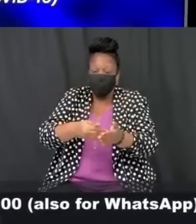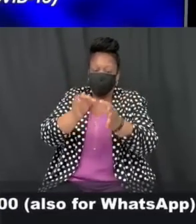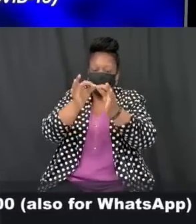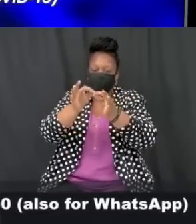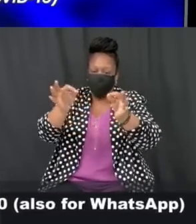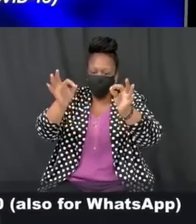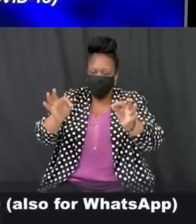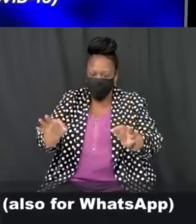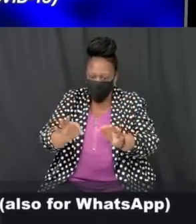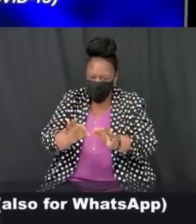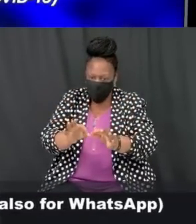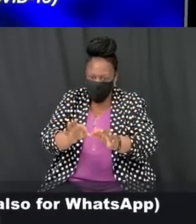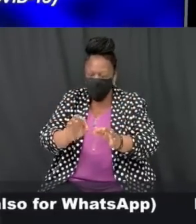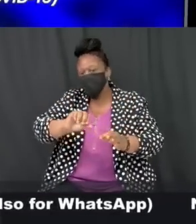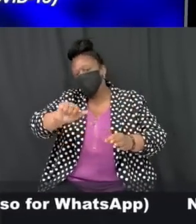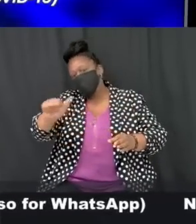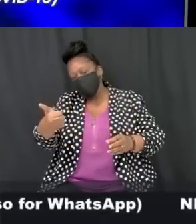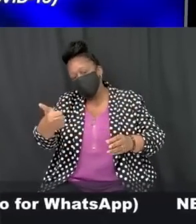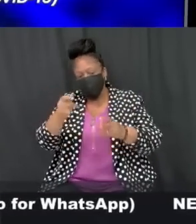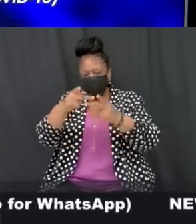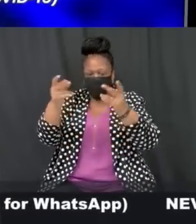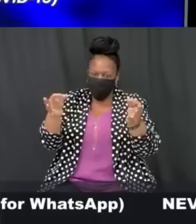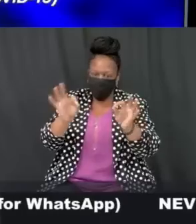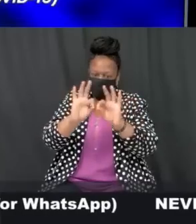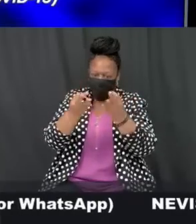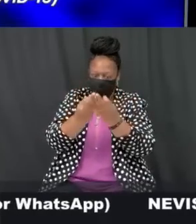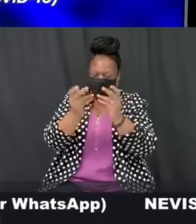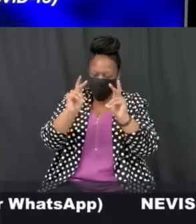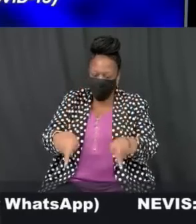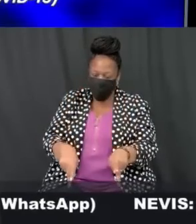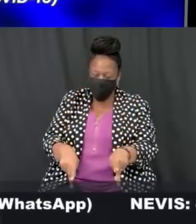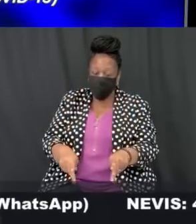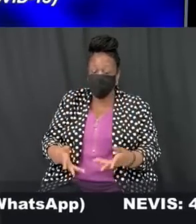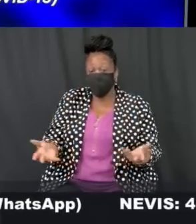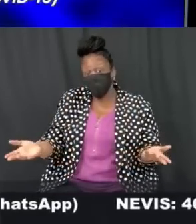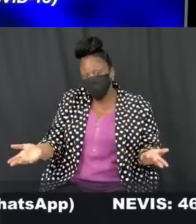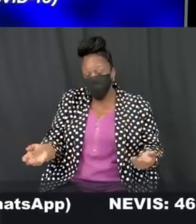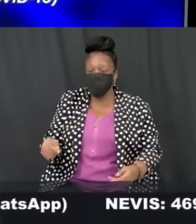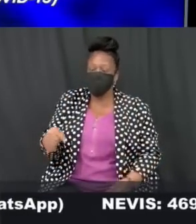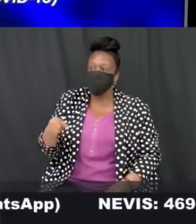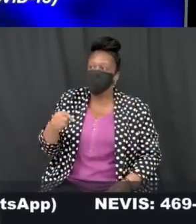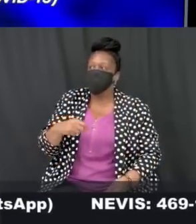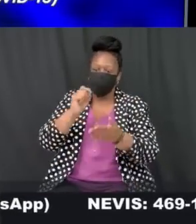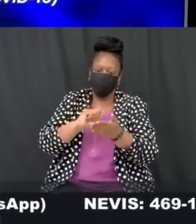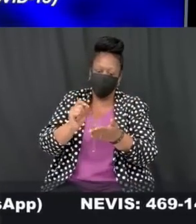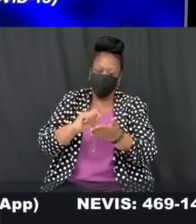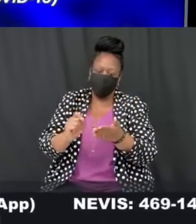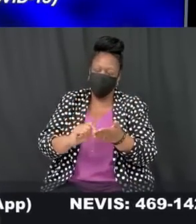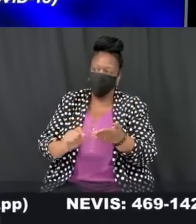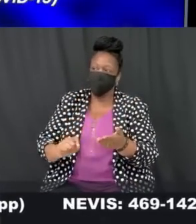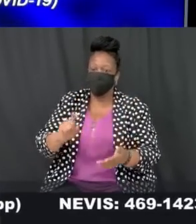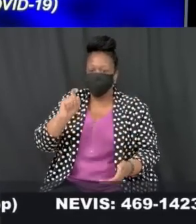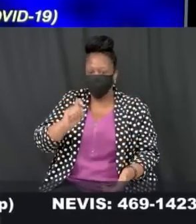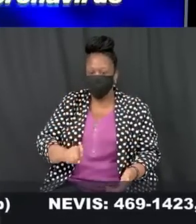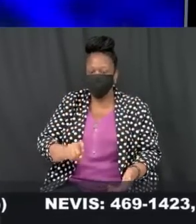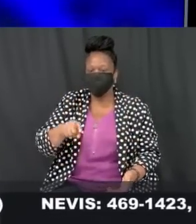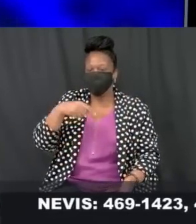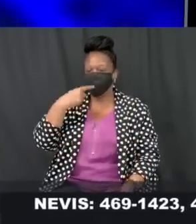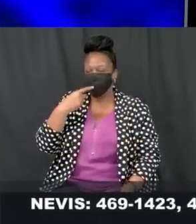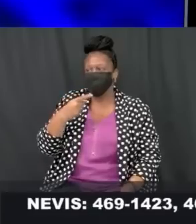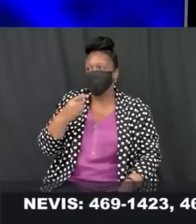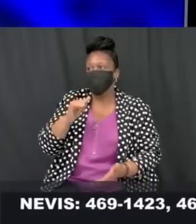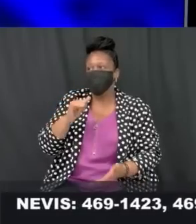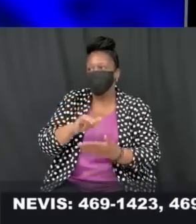other situations can arise from that. For example, you may have additional persons in your homes that were not there before, or